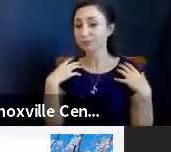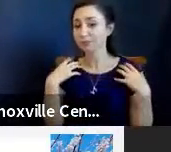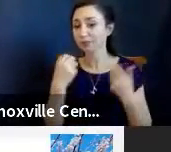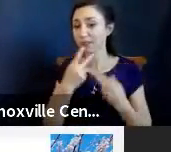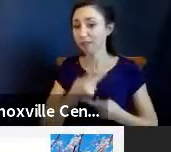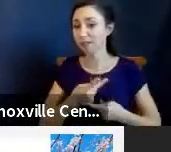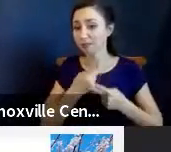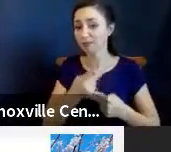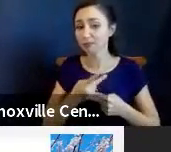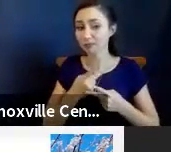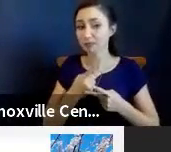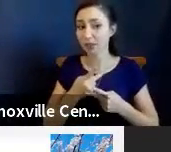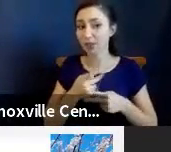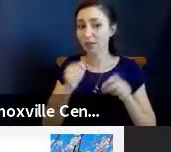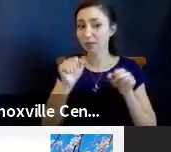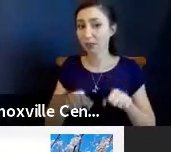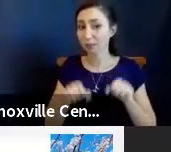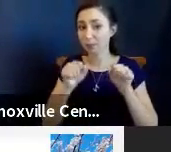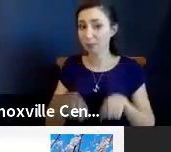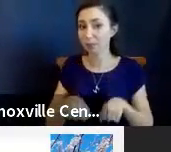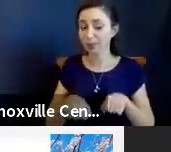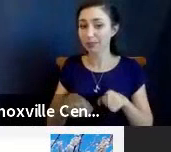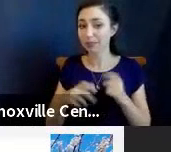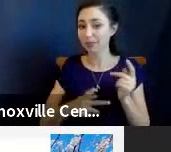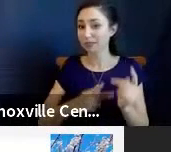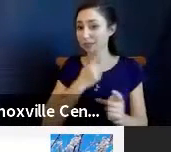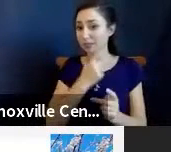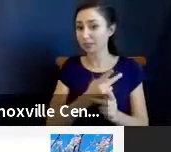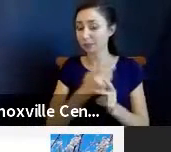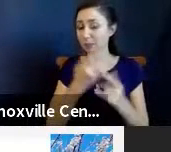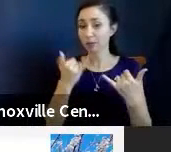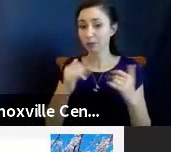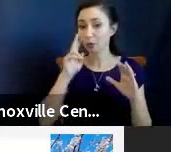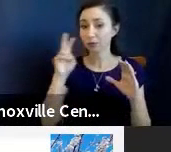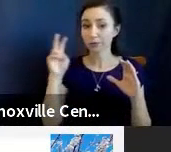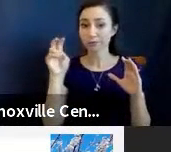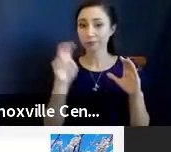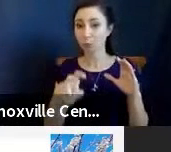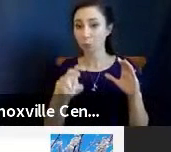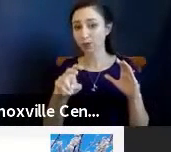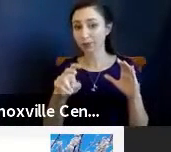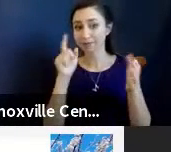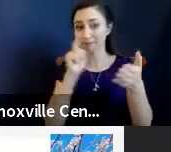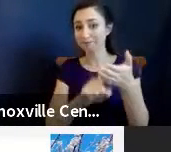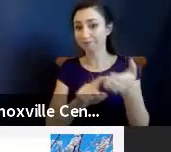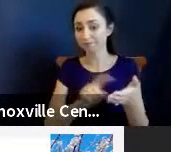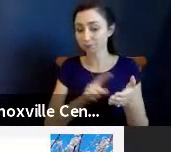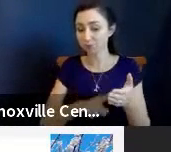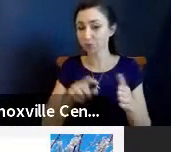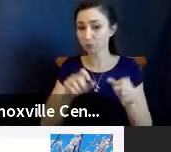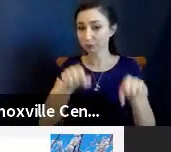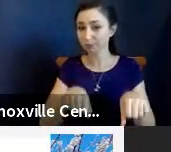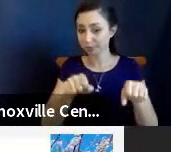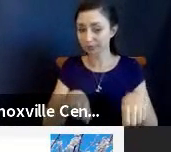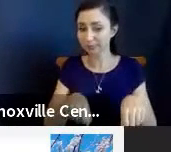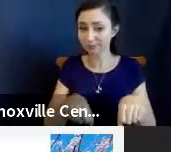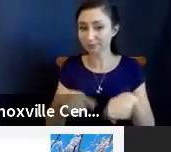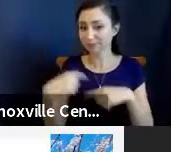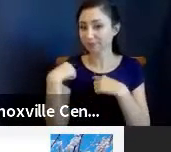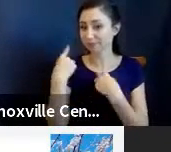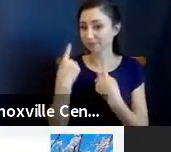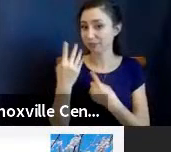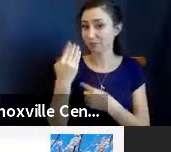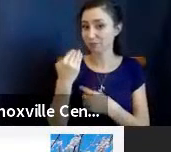system capability, remain within current and forecasted surge capacity. During the past 14 days, we have noted